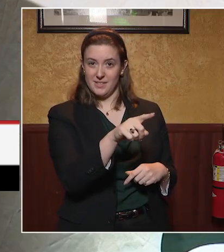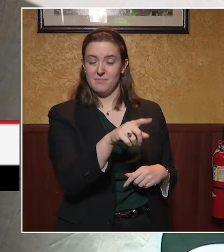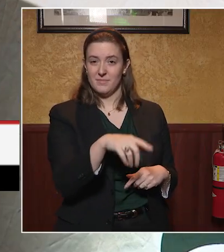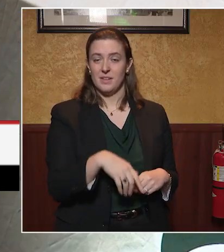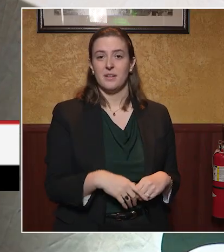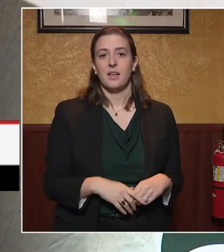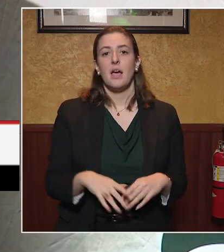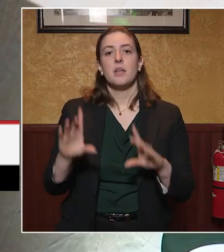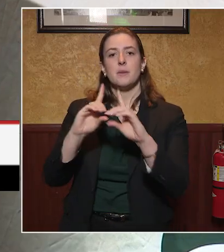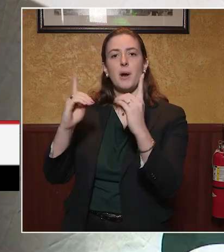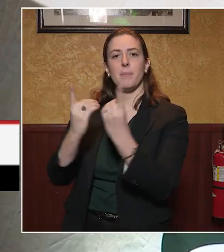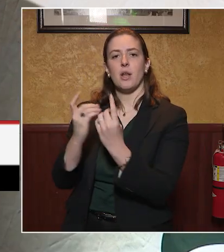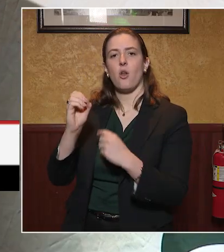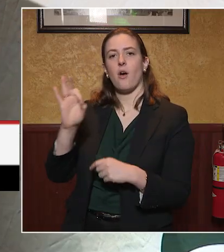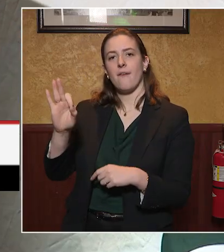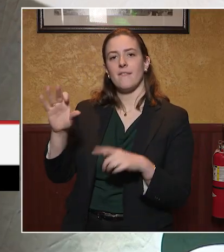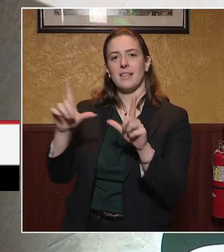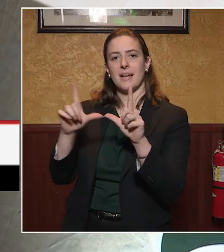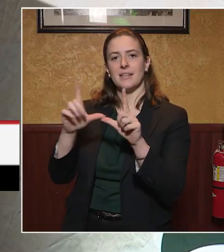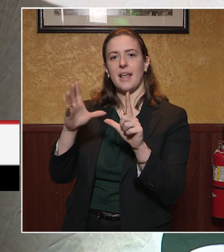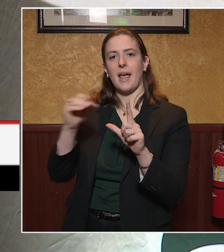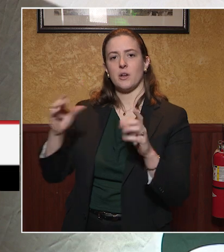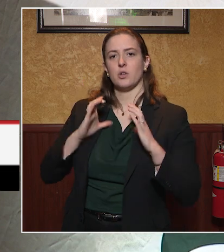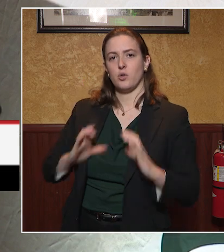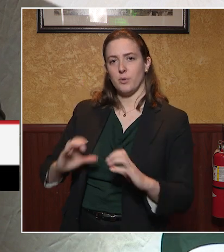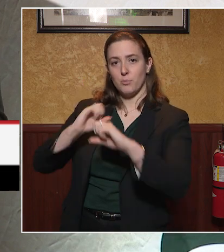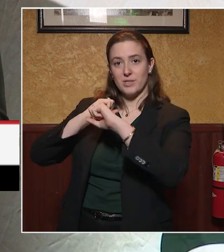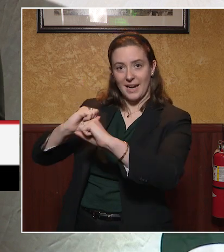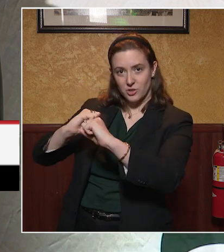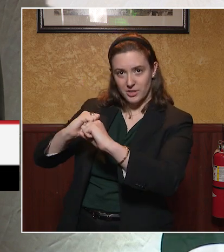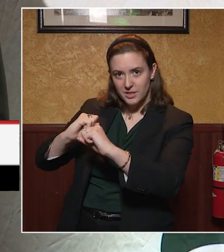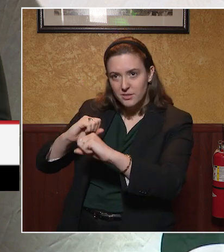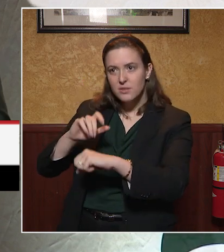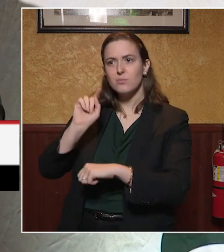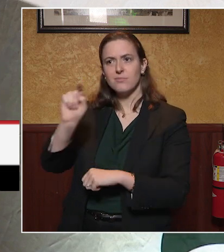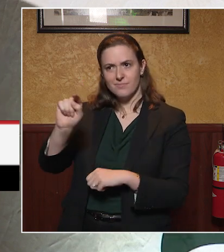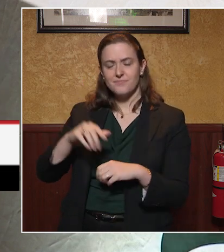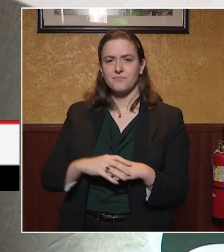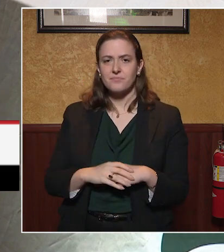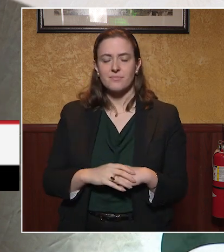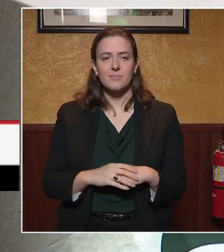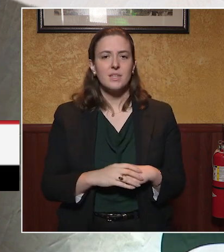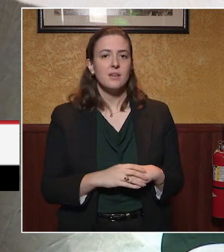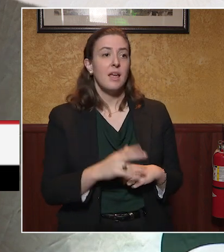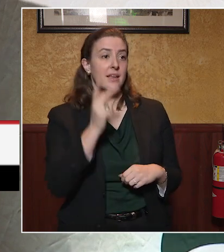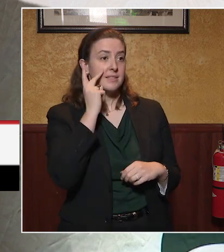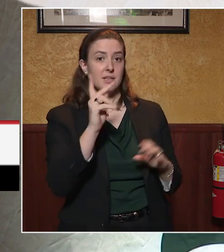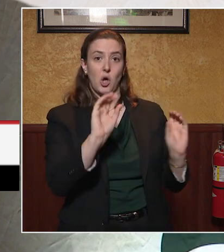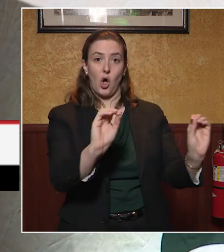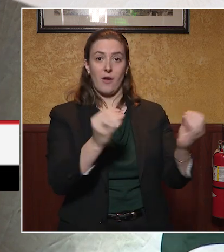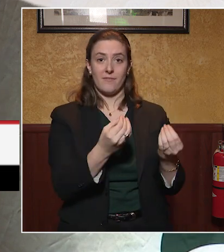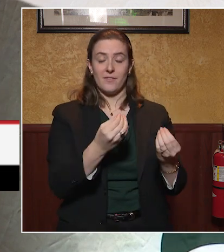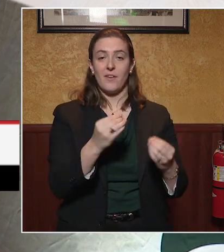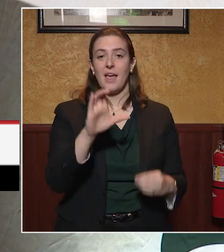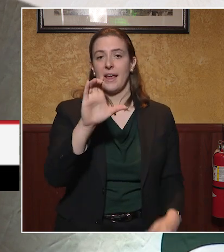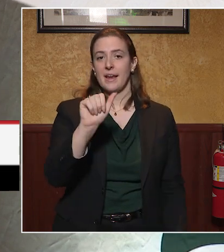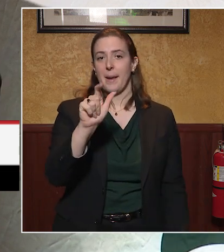Director of Licenses and Consumer Protection, Tiffany Crow, thank you for all of your support. I see our Director of the Office of Cable, Television, Film, Music,